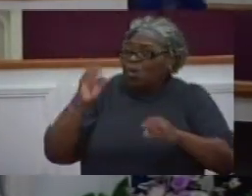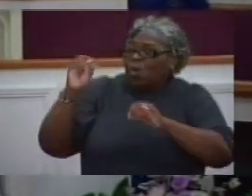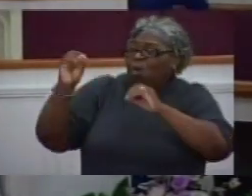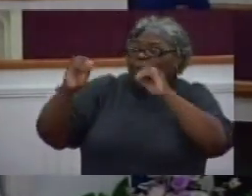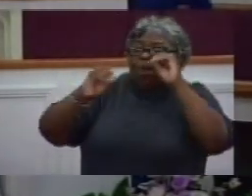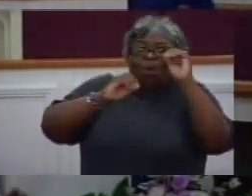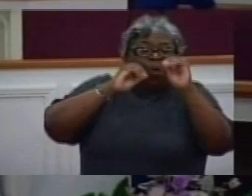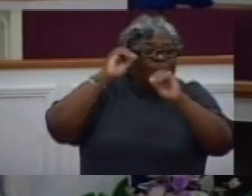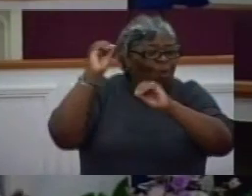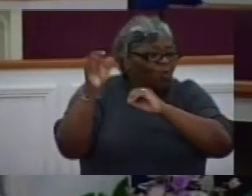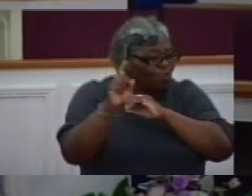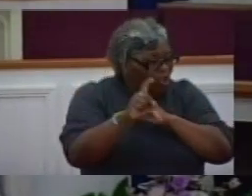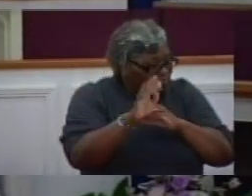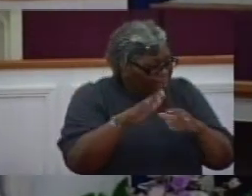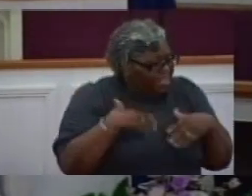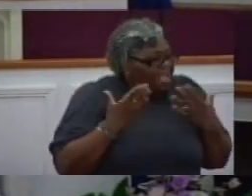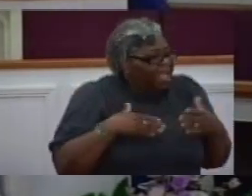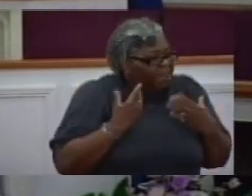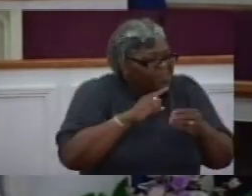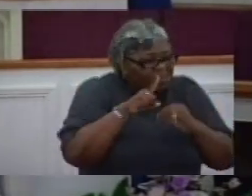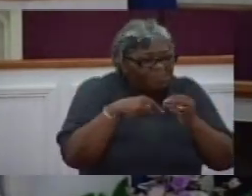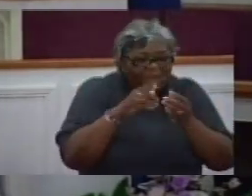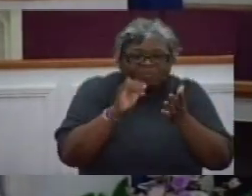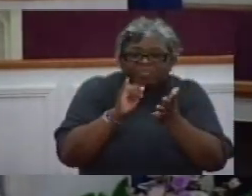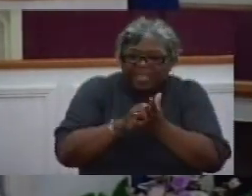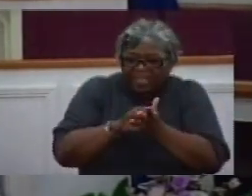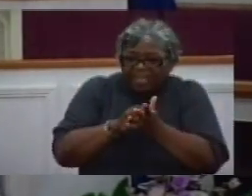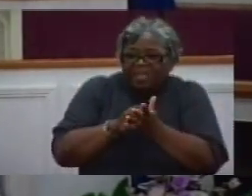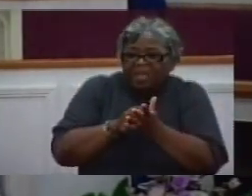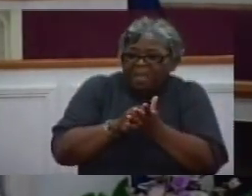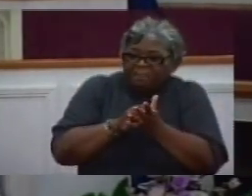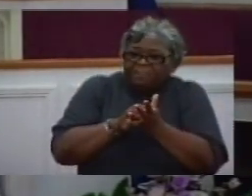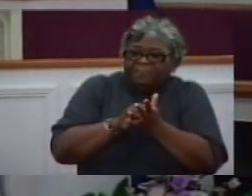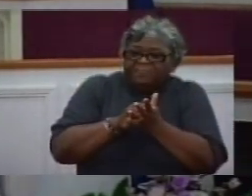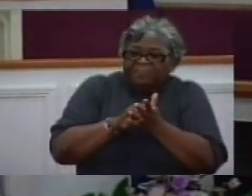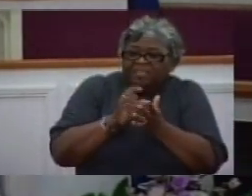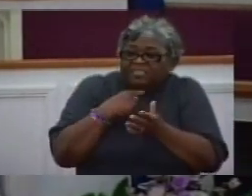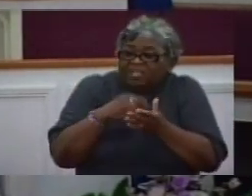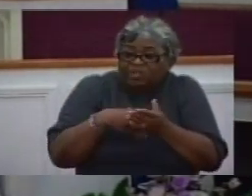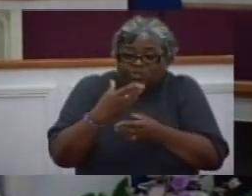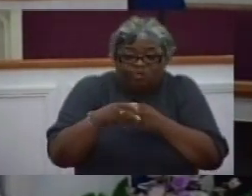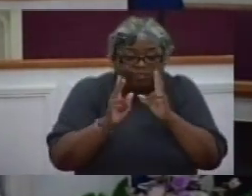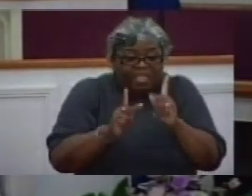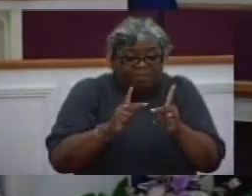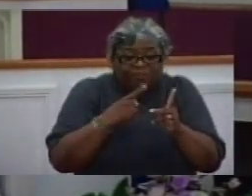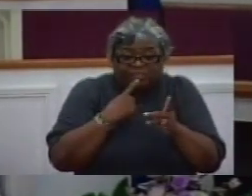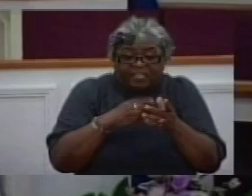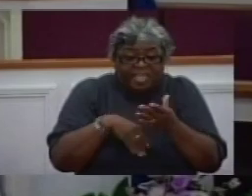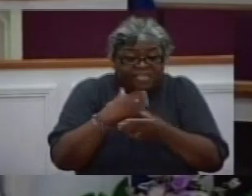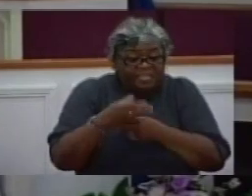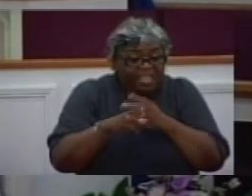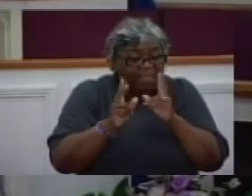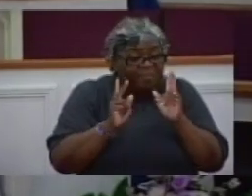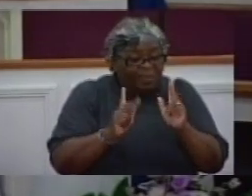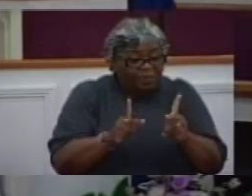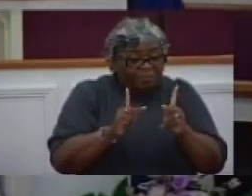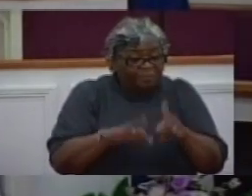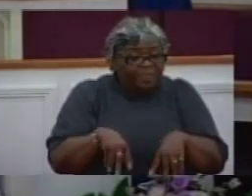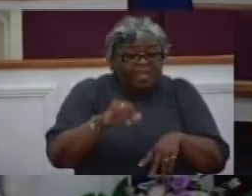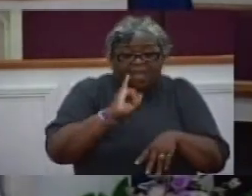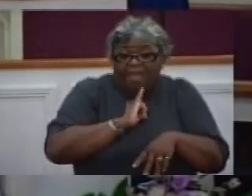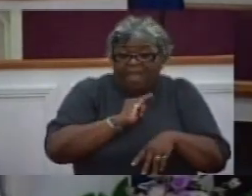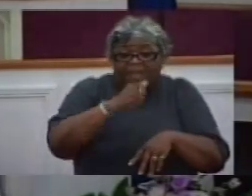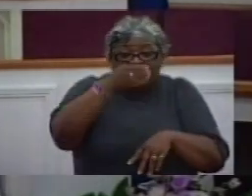Oh, you ought to be happy about that. Would you lean over to your neighbor and say, neighbor, I